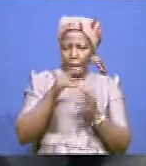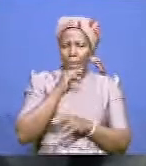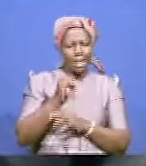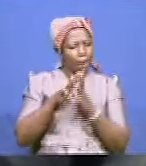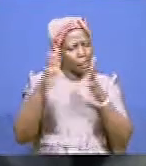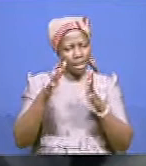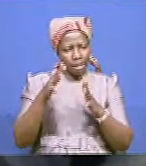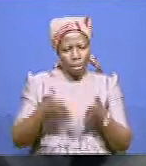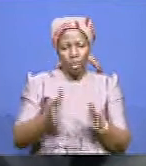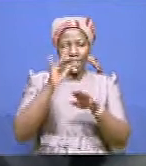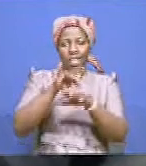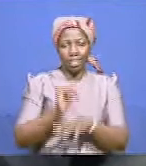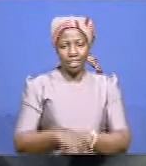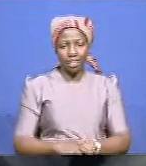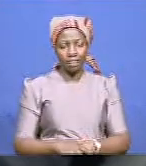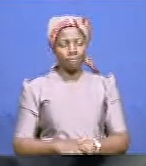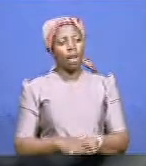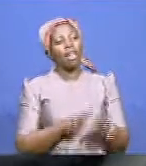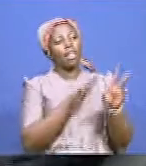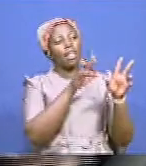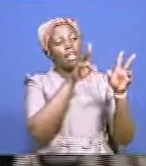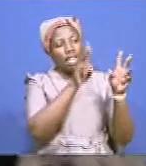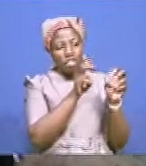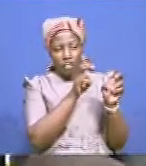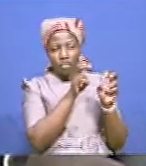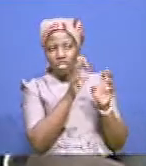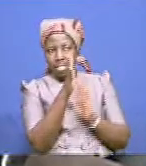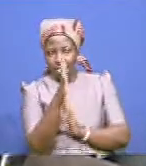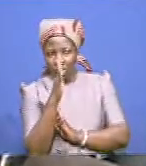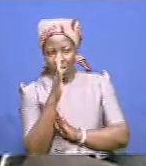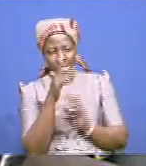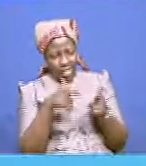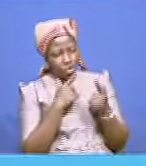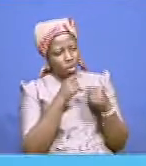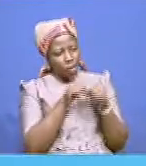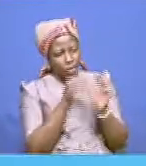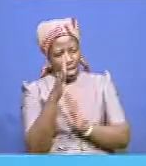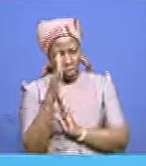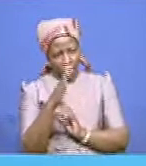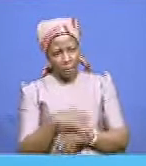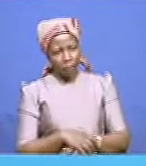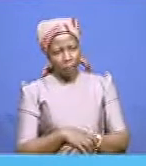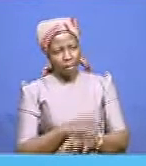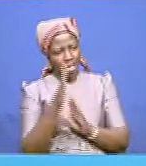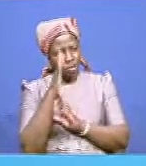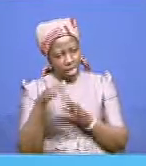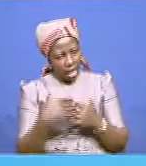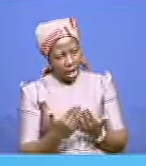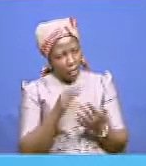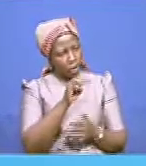Yes. And the matter of insecurity, or let's talk about security. How is it in Makueni